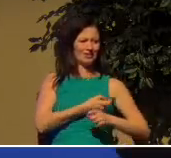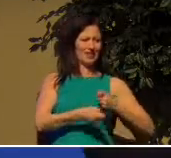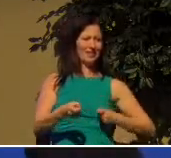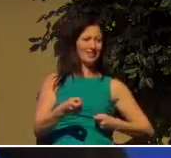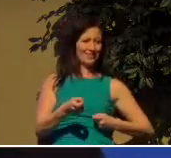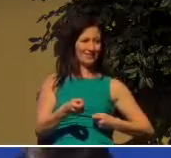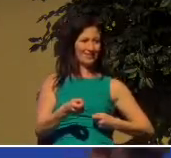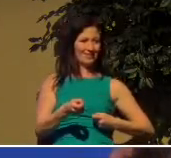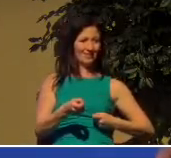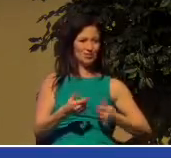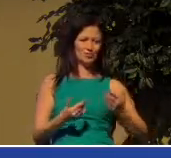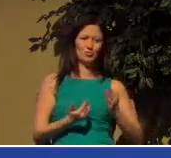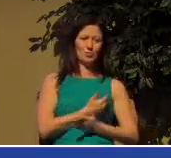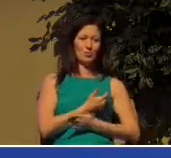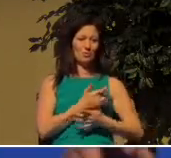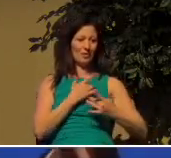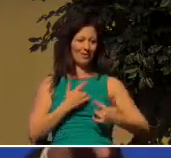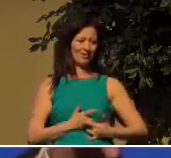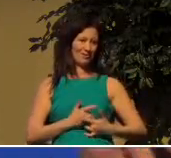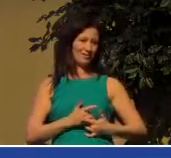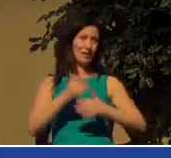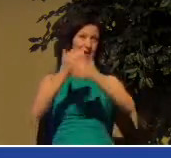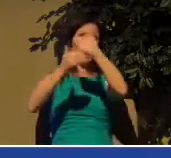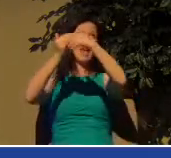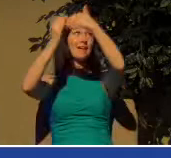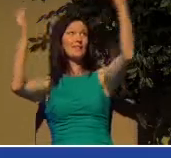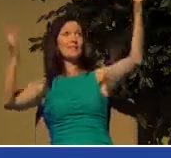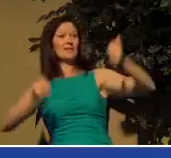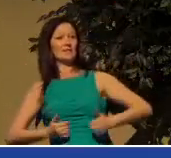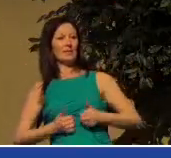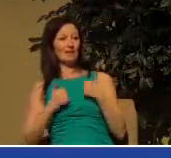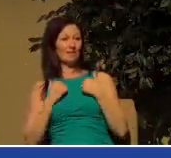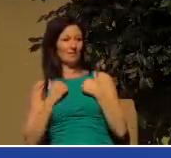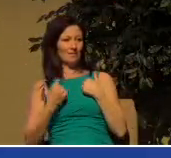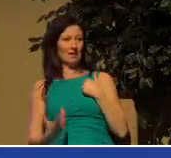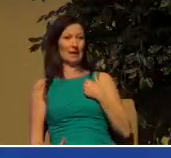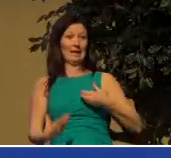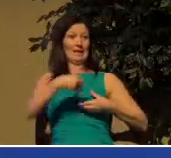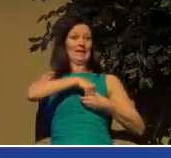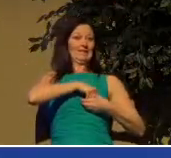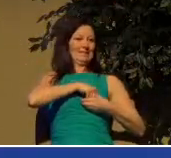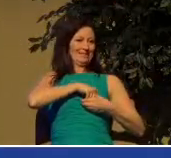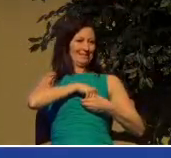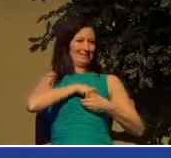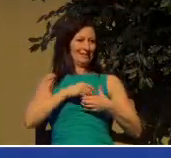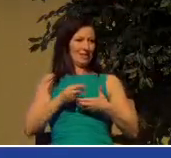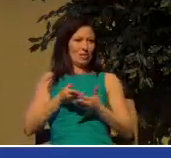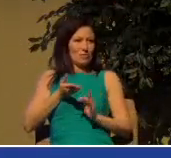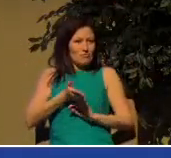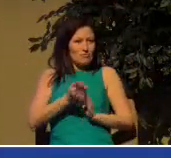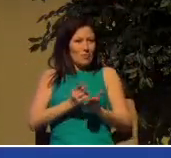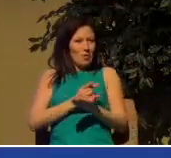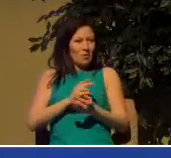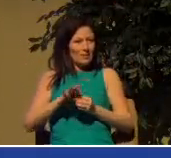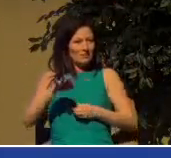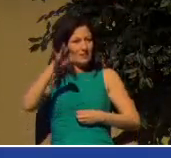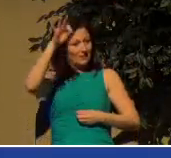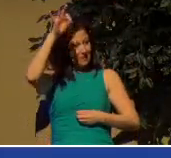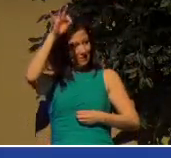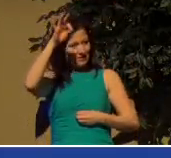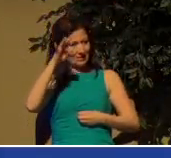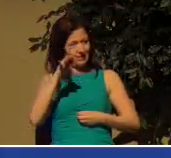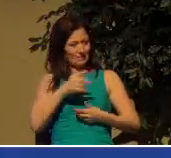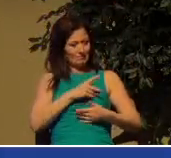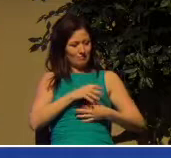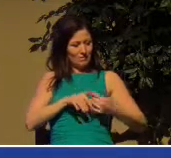is heaven's life coming to live in you through the Holy Spirit, and by that life, learning to